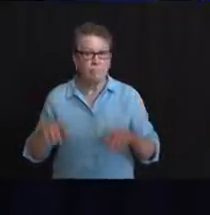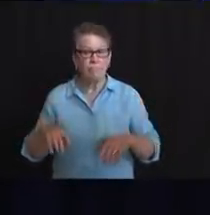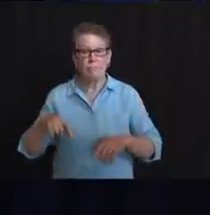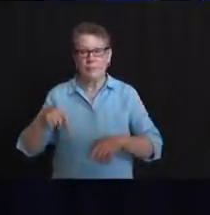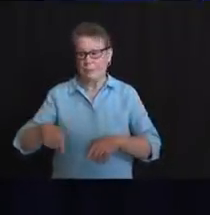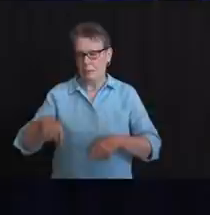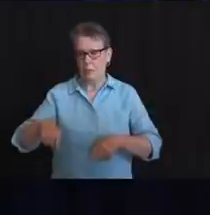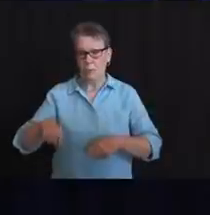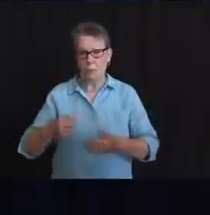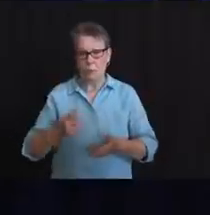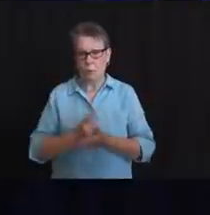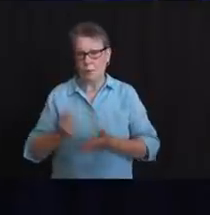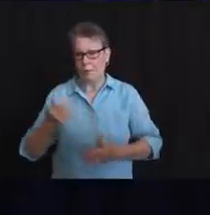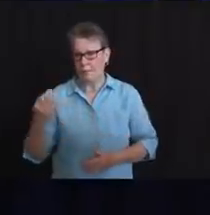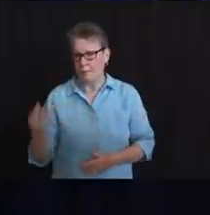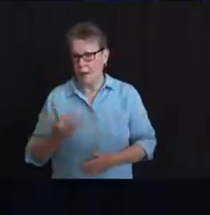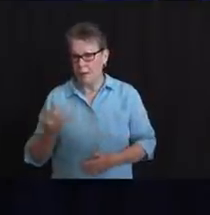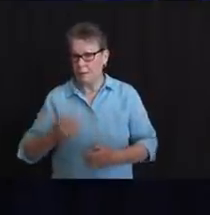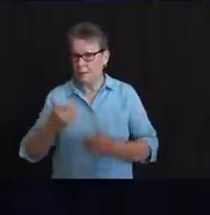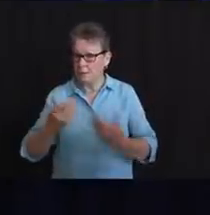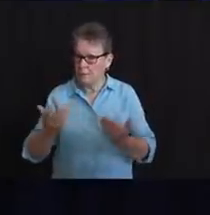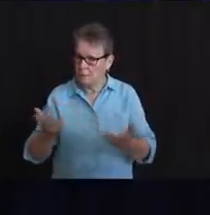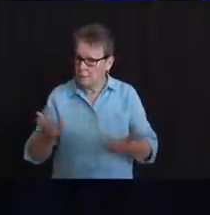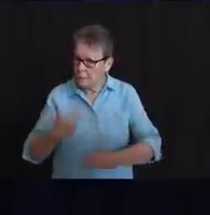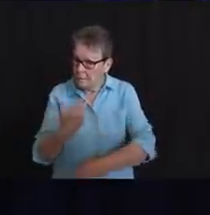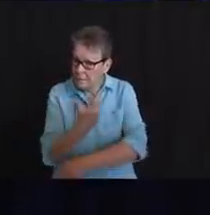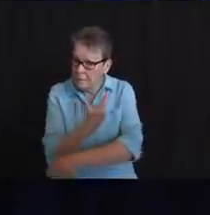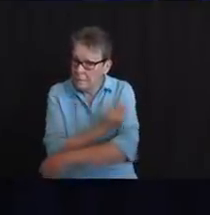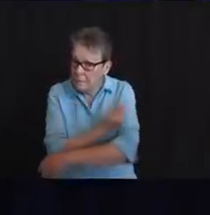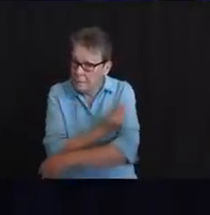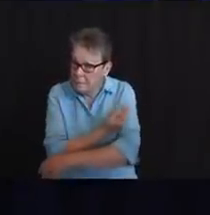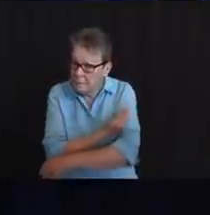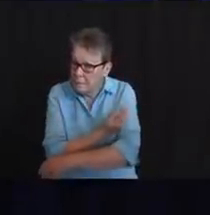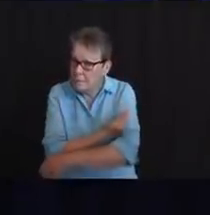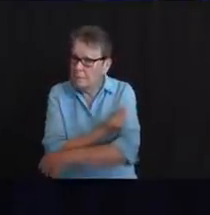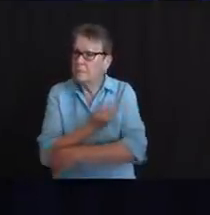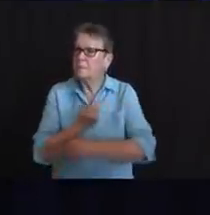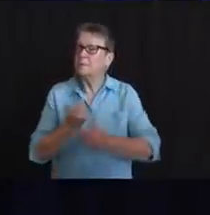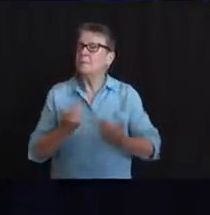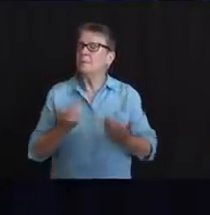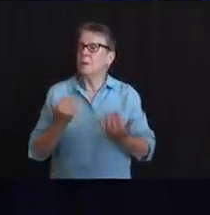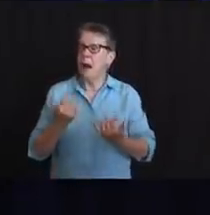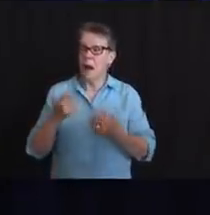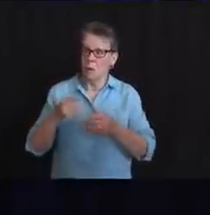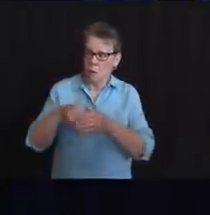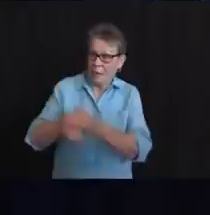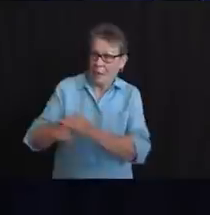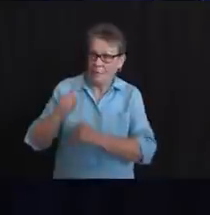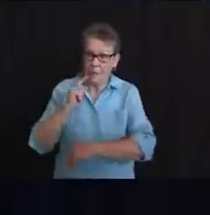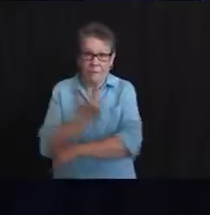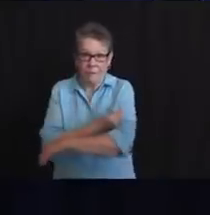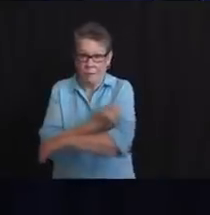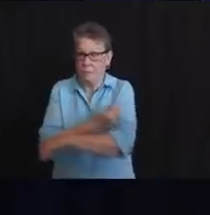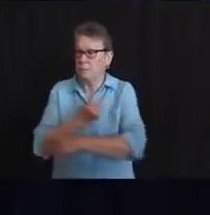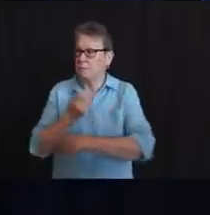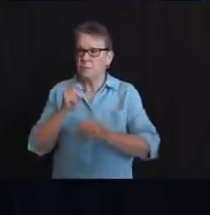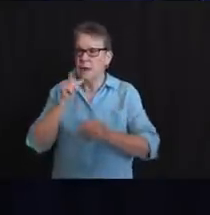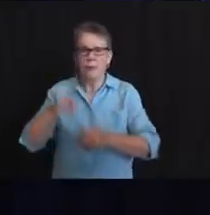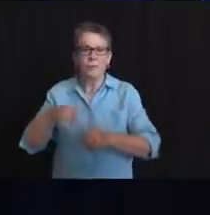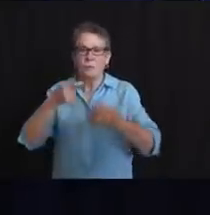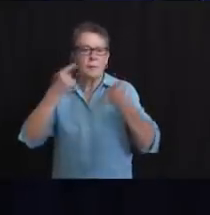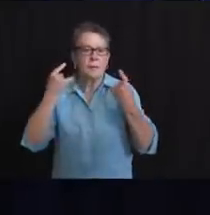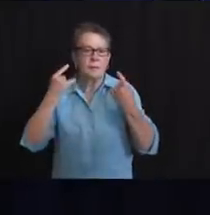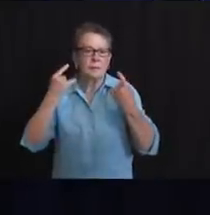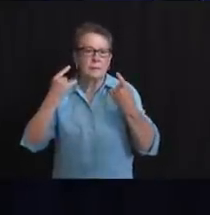spaces. In addition to the health protections vaccines provide, there are clearly other benefits. So we encourage those who haven't